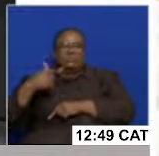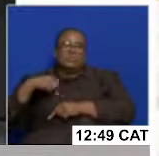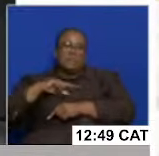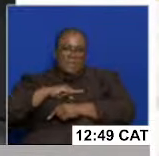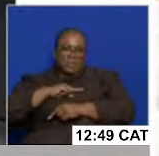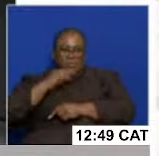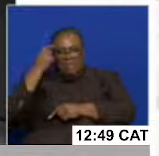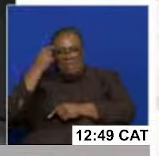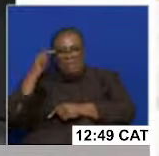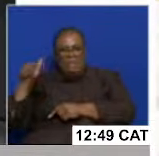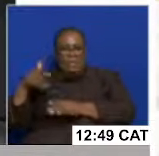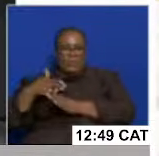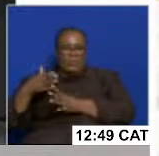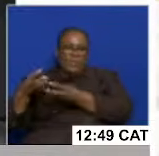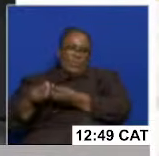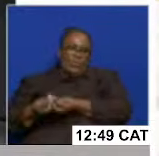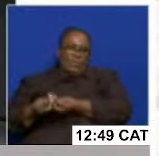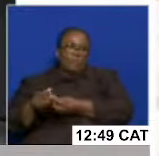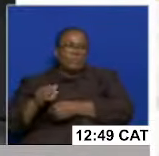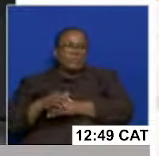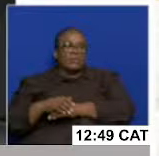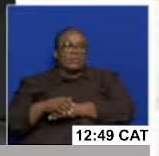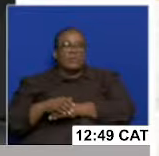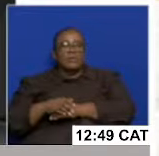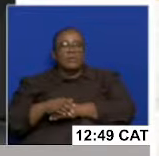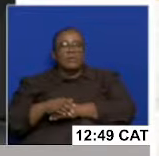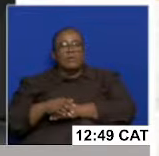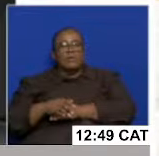What do you understand by he's out for blood?